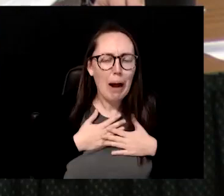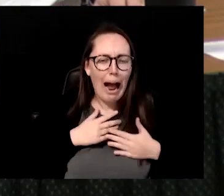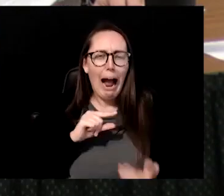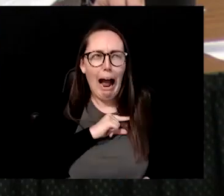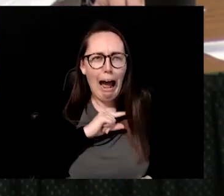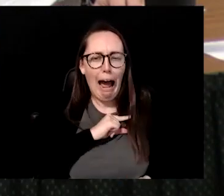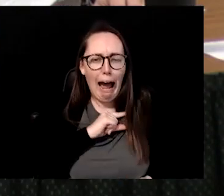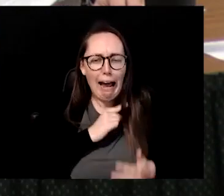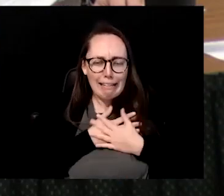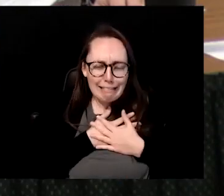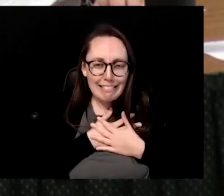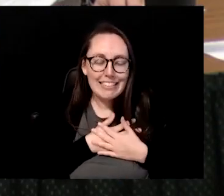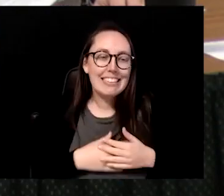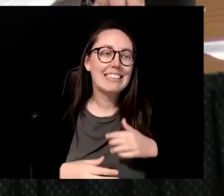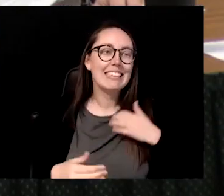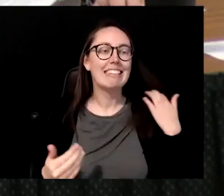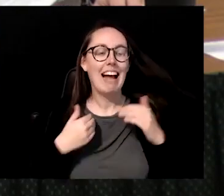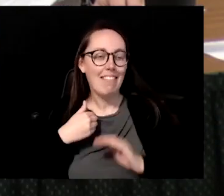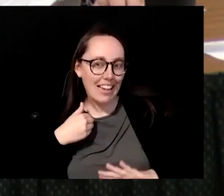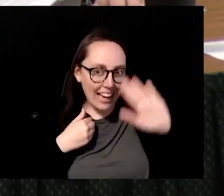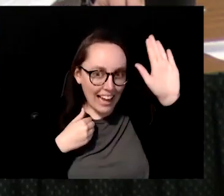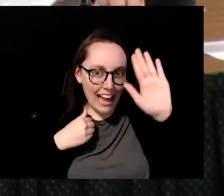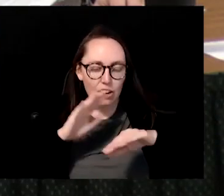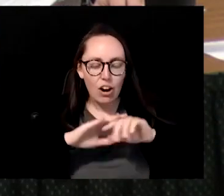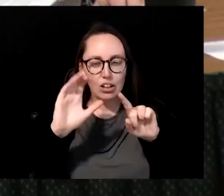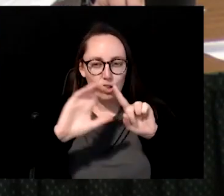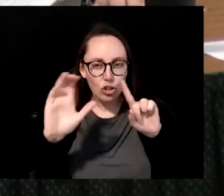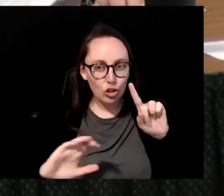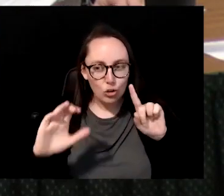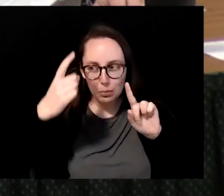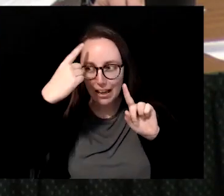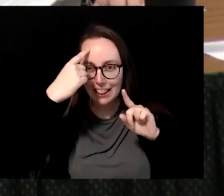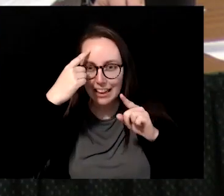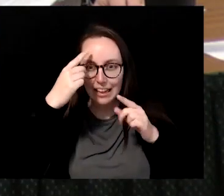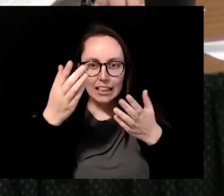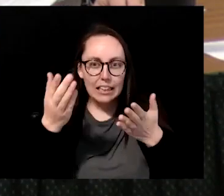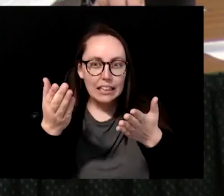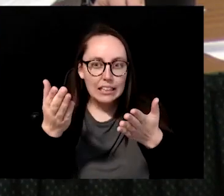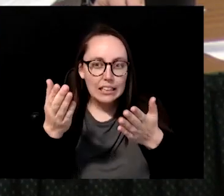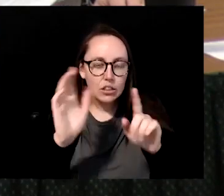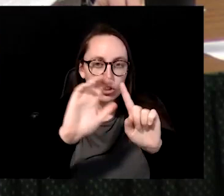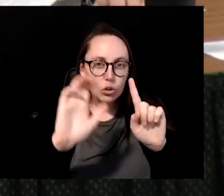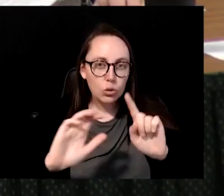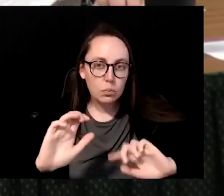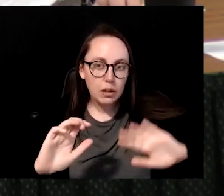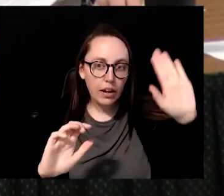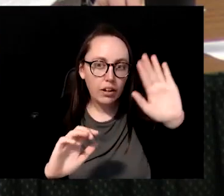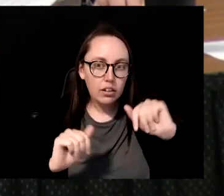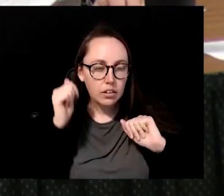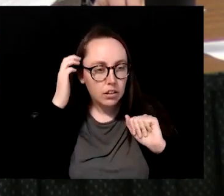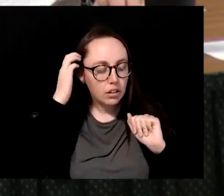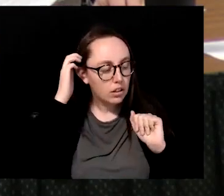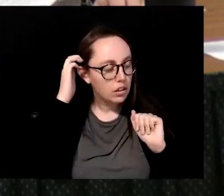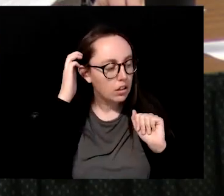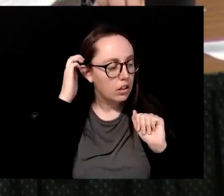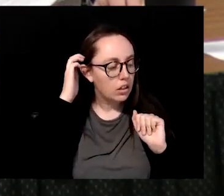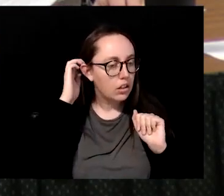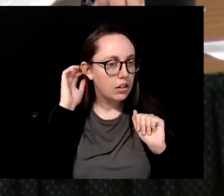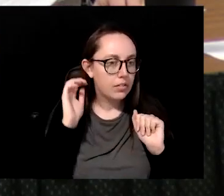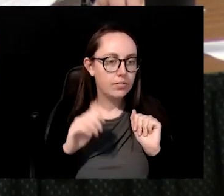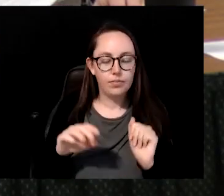I I had a hand uh in Zoom land I believe and it's I'm